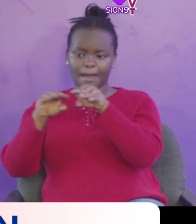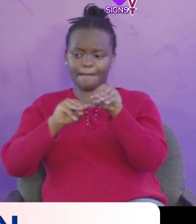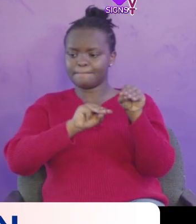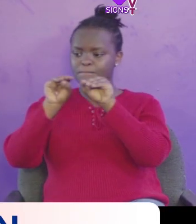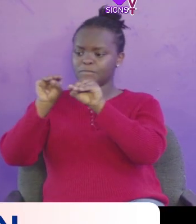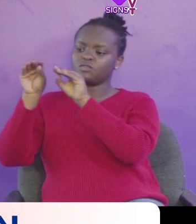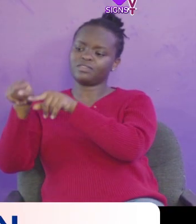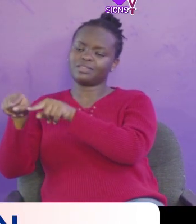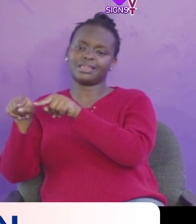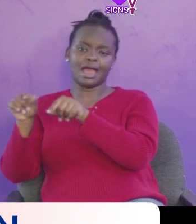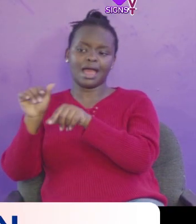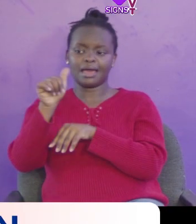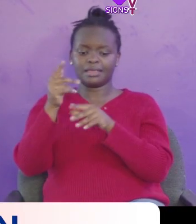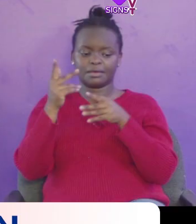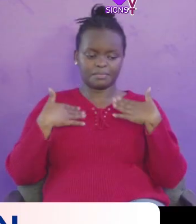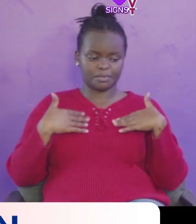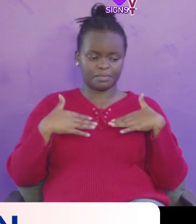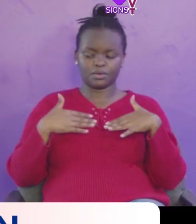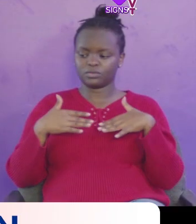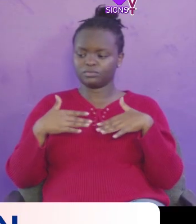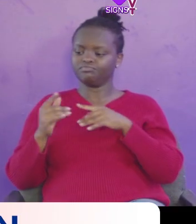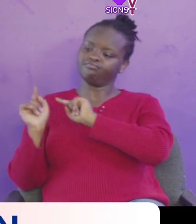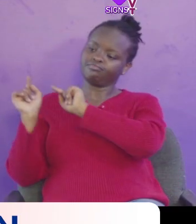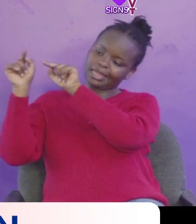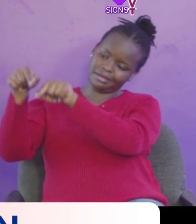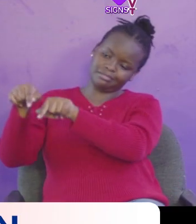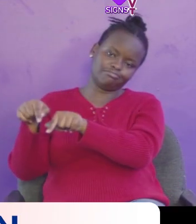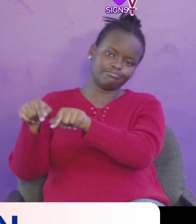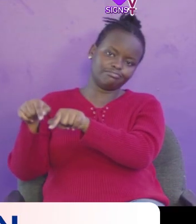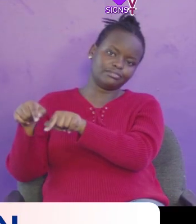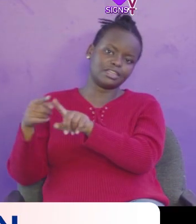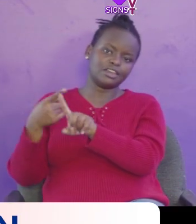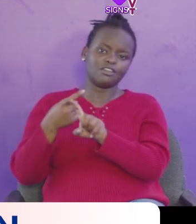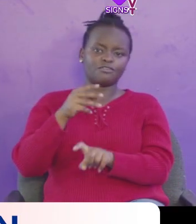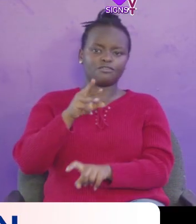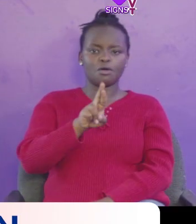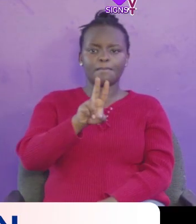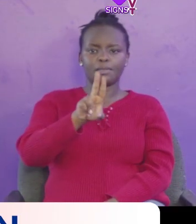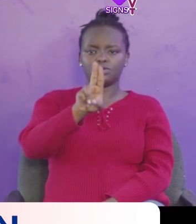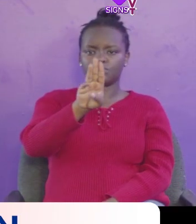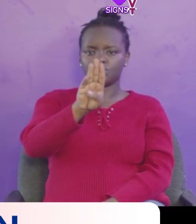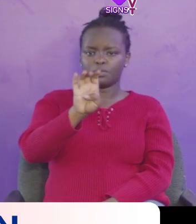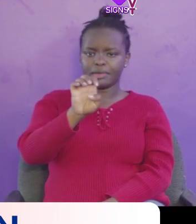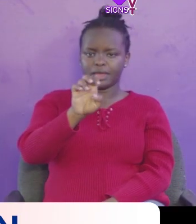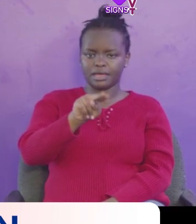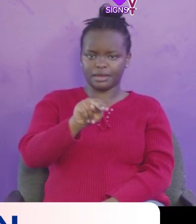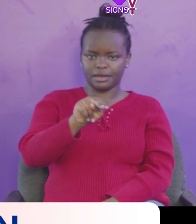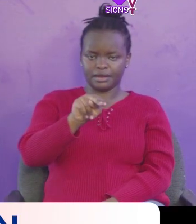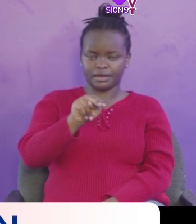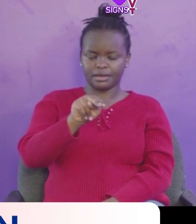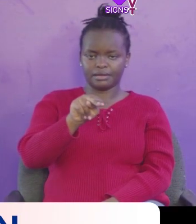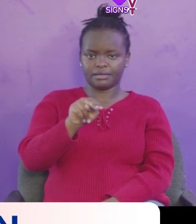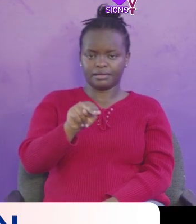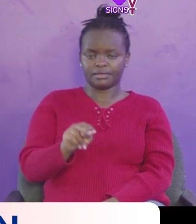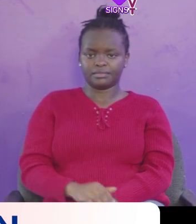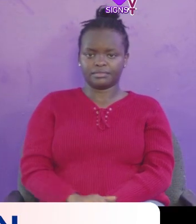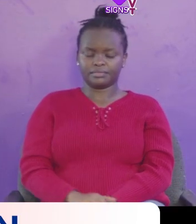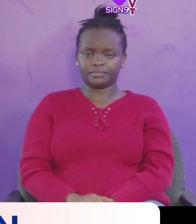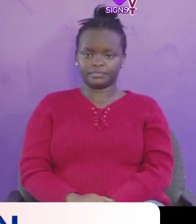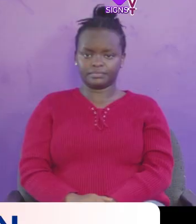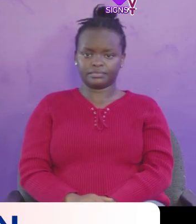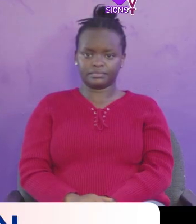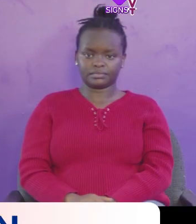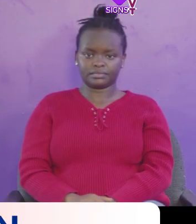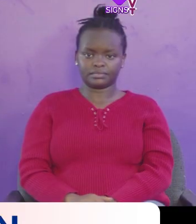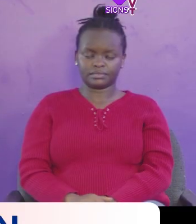kutoka another place ndio wanakuja kuingia. Na hata kuna watu walitolewa Ruben, kijiji inaitwa Ruben, it's also kwa Ruben.